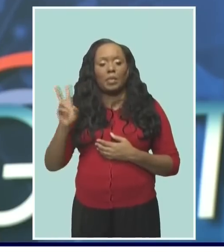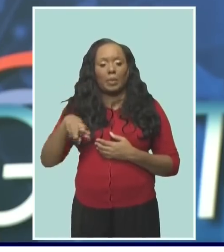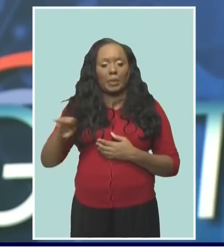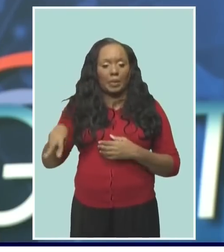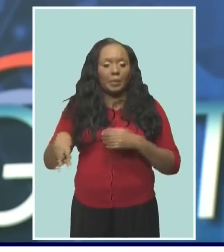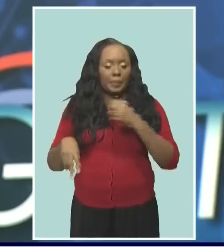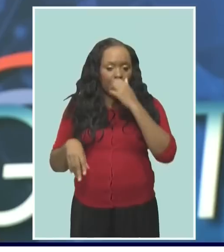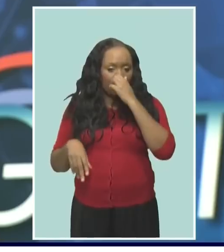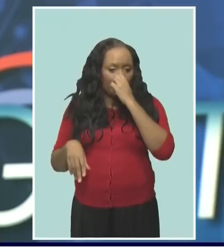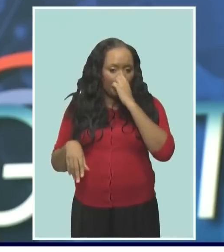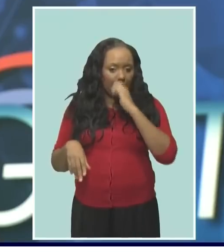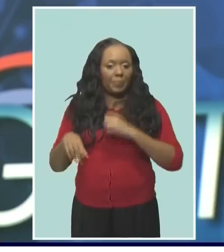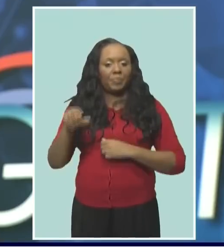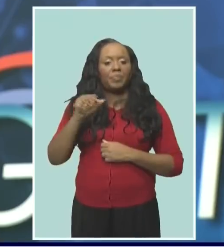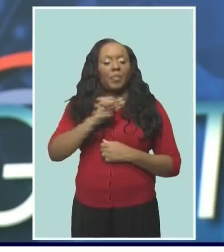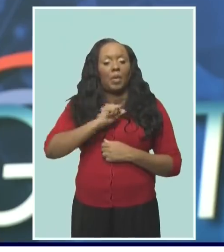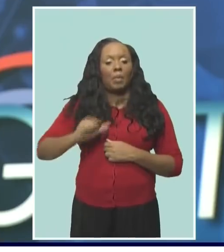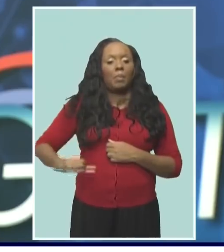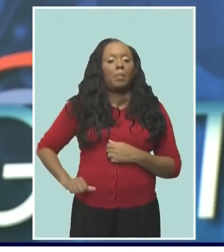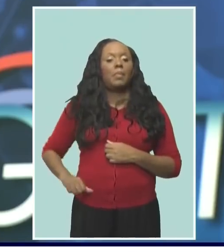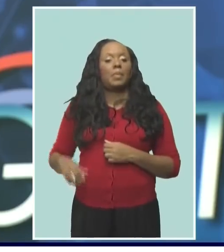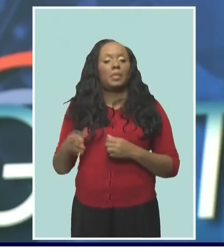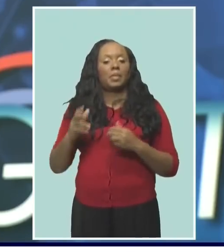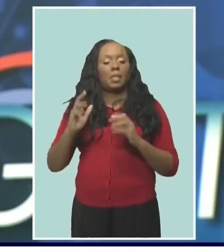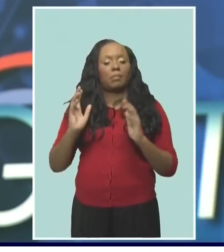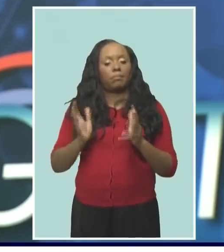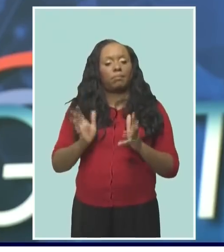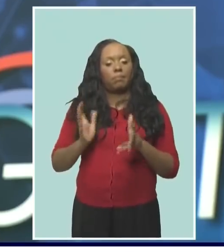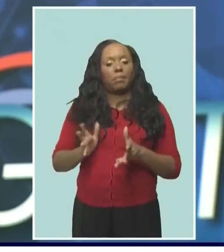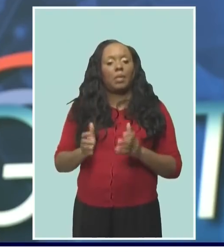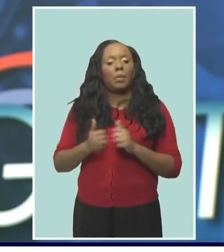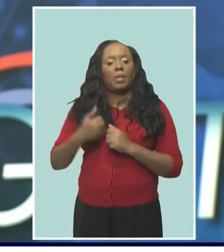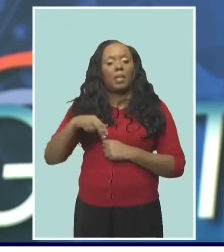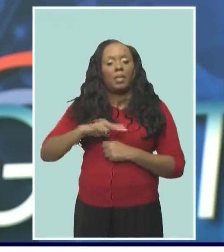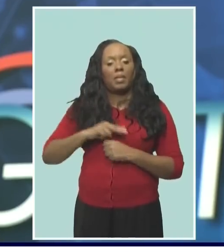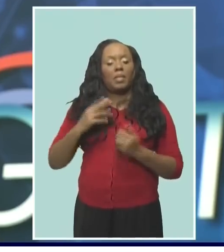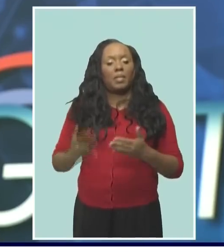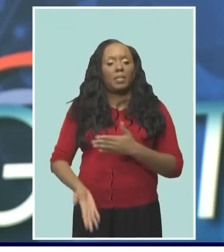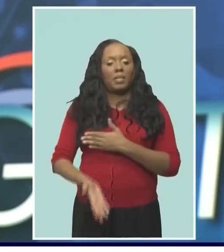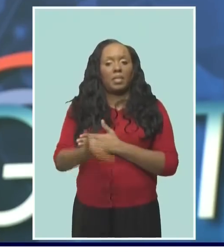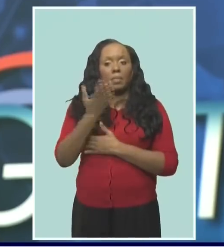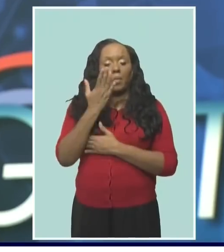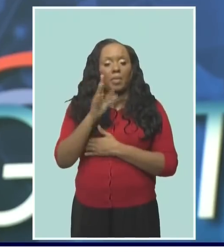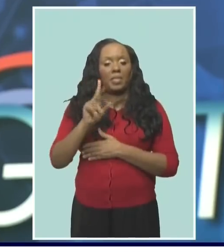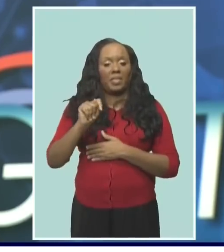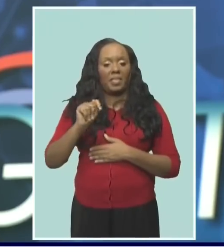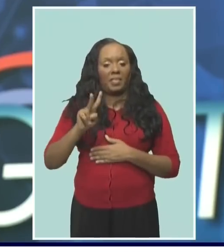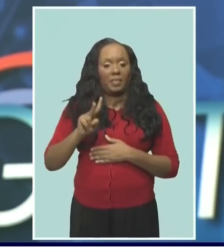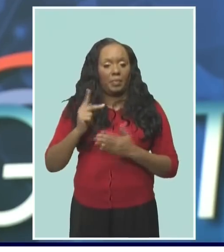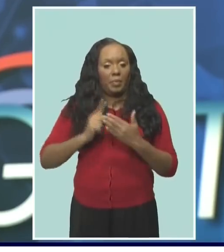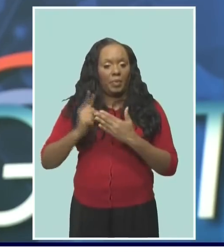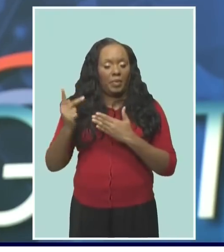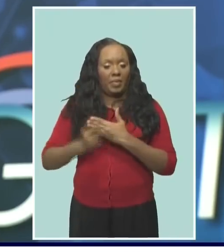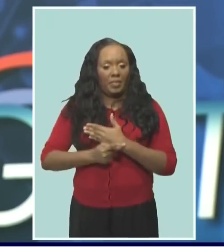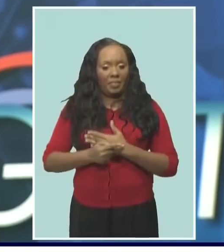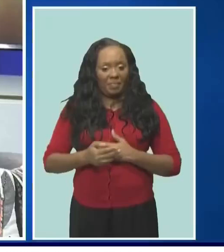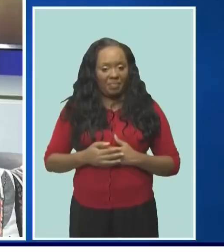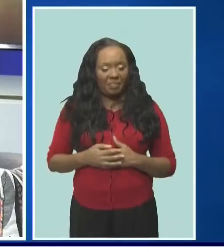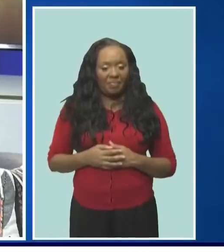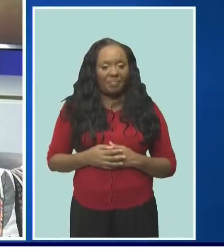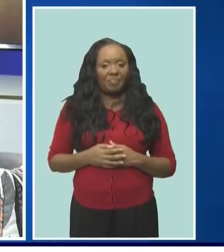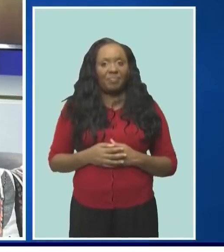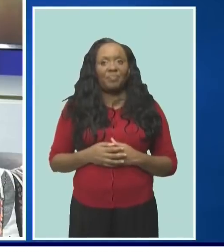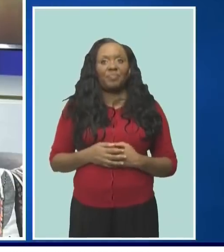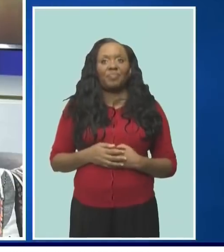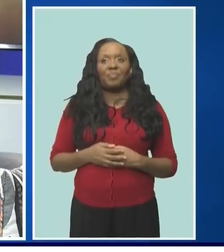Ambassador Commichon was a guest on the Conversations on CARICOM segment of CBC TV8's Morning Barbados. We are